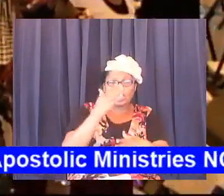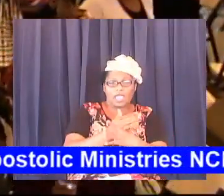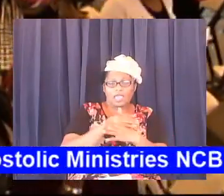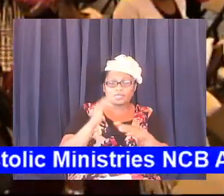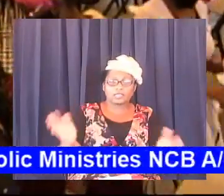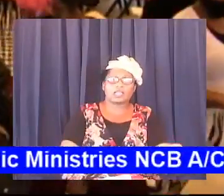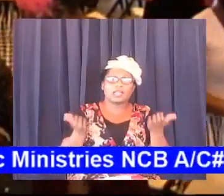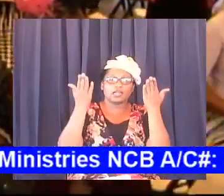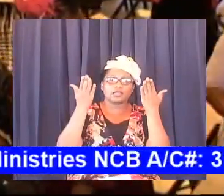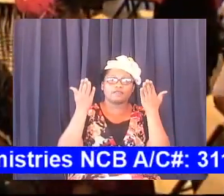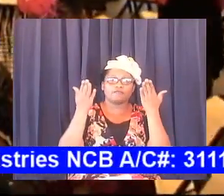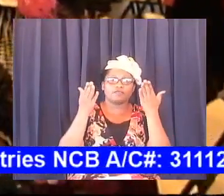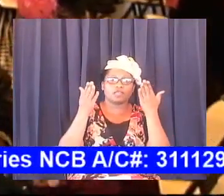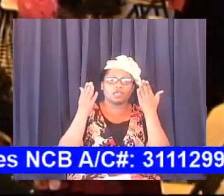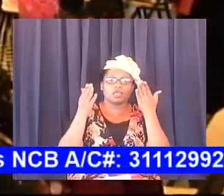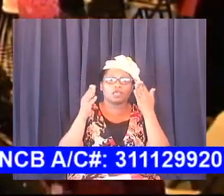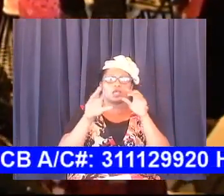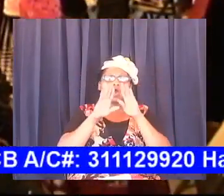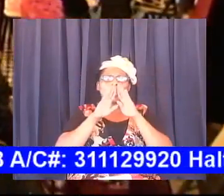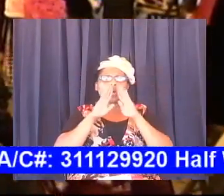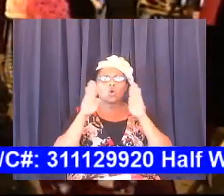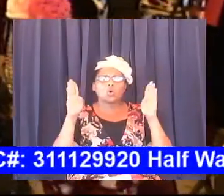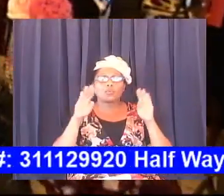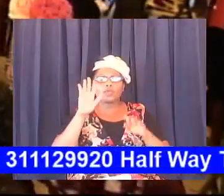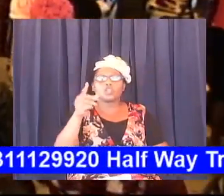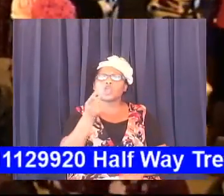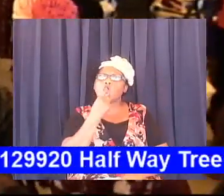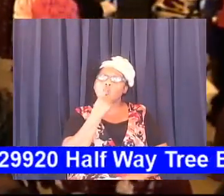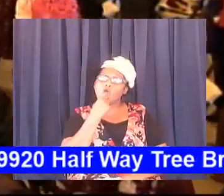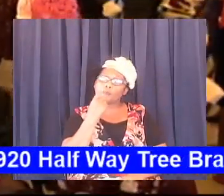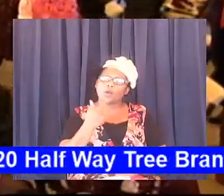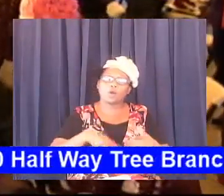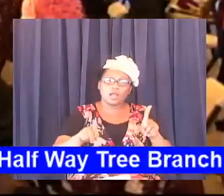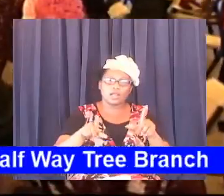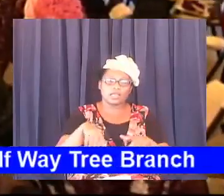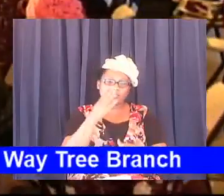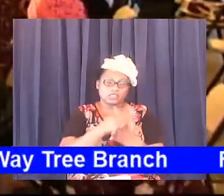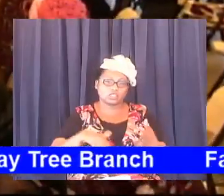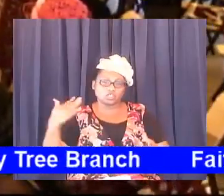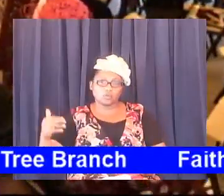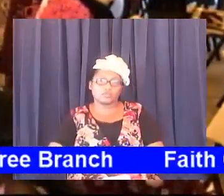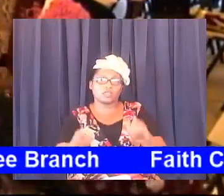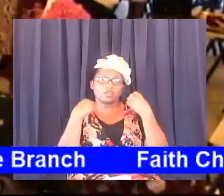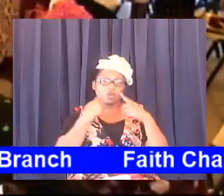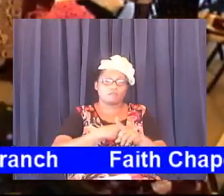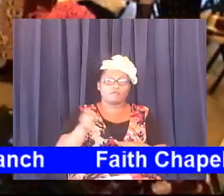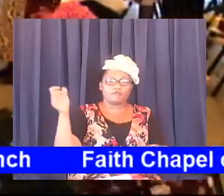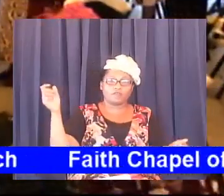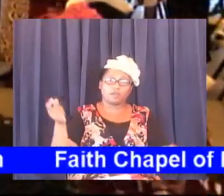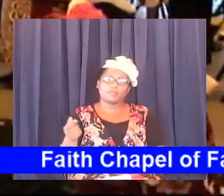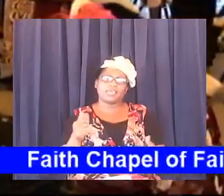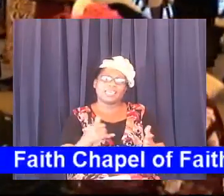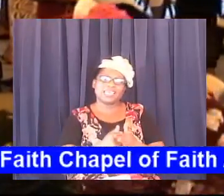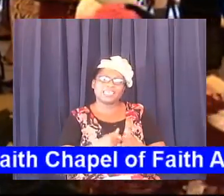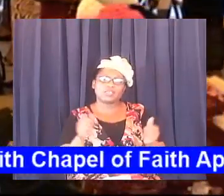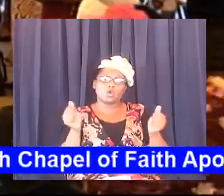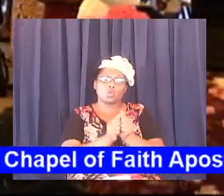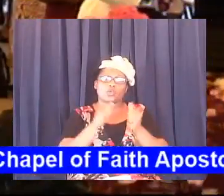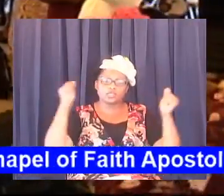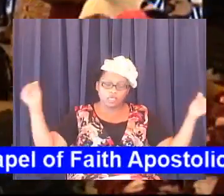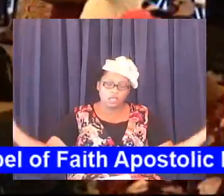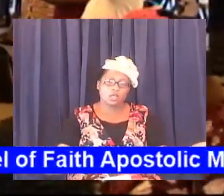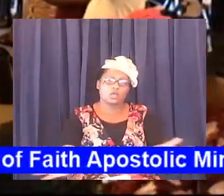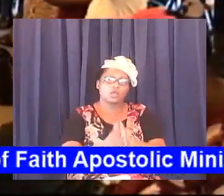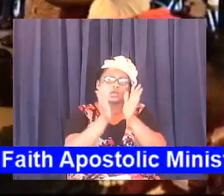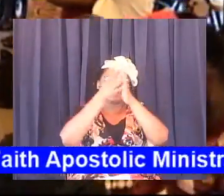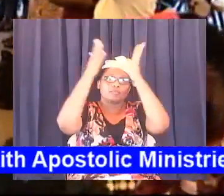something come from it in praise to God Almighty? Send up,